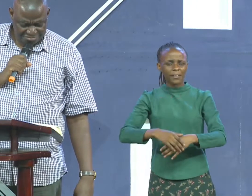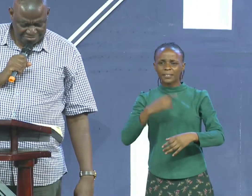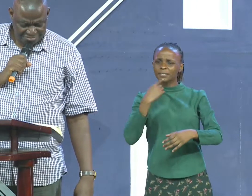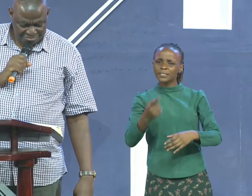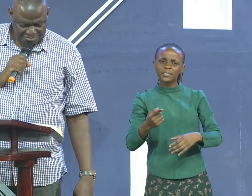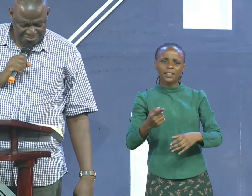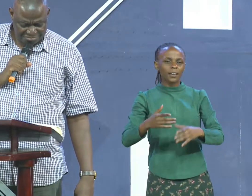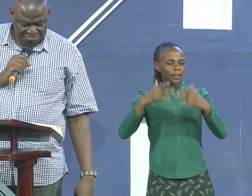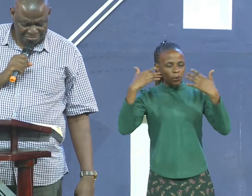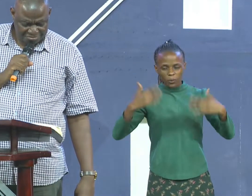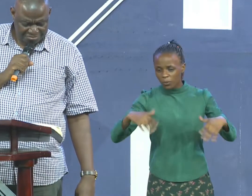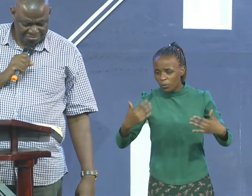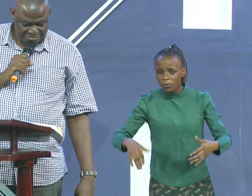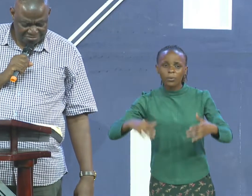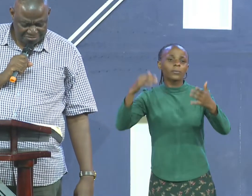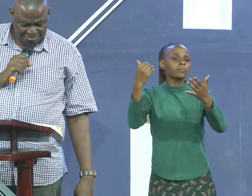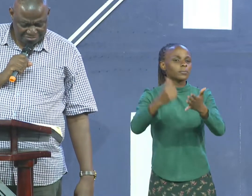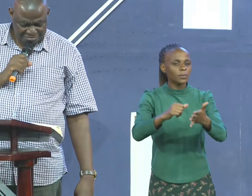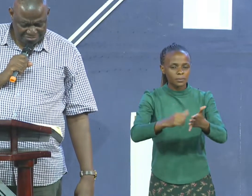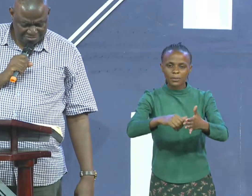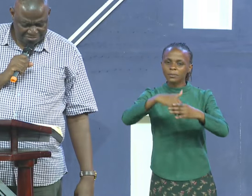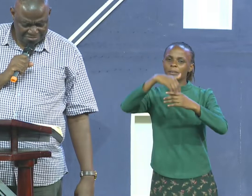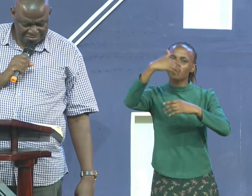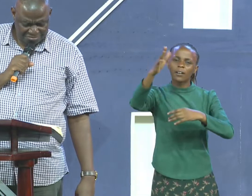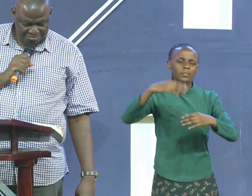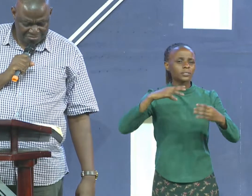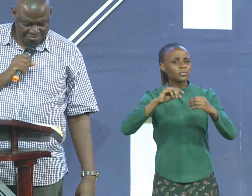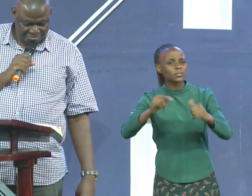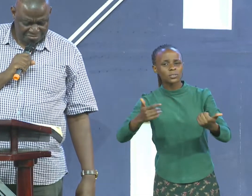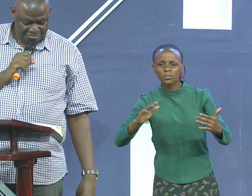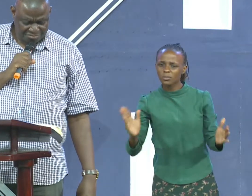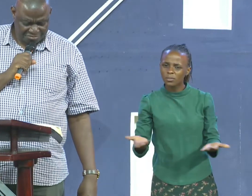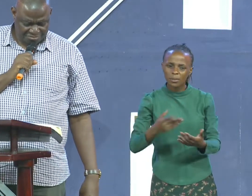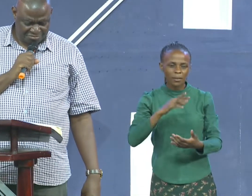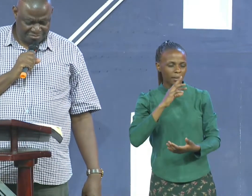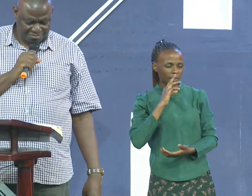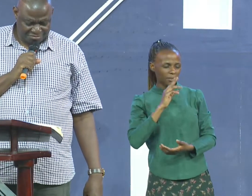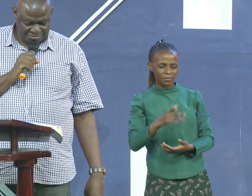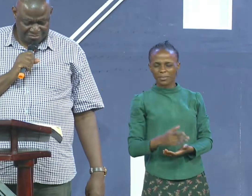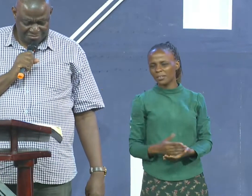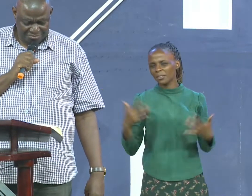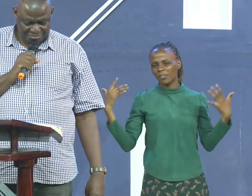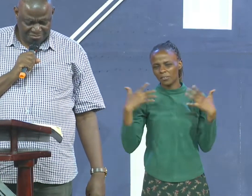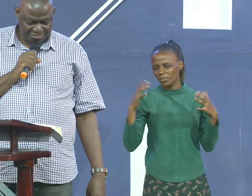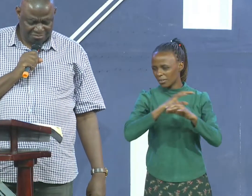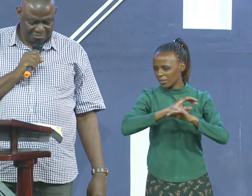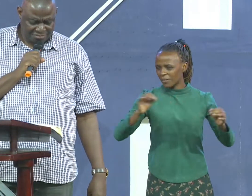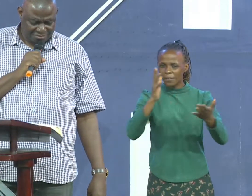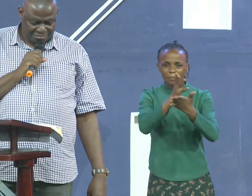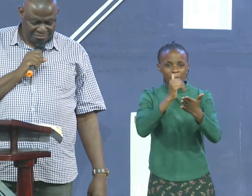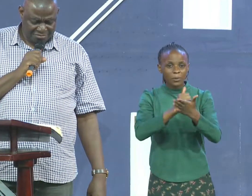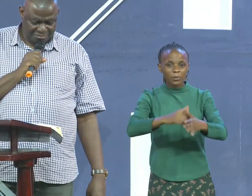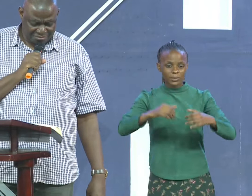nti, zitusanze mukama wange, tunaakola tutya? N'addamu nti, totya, kubanga abali